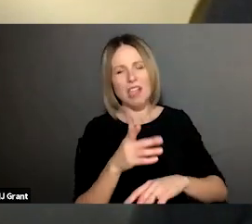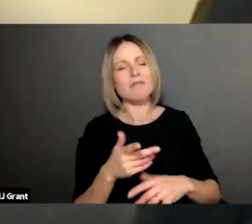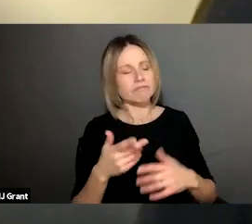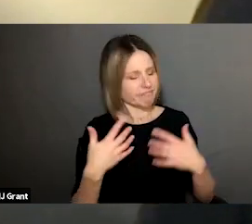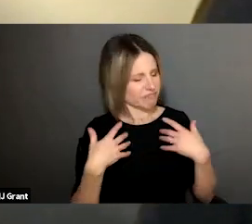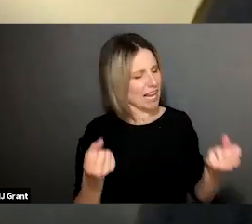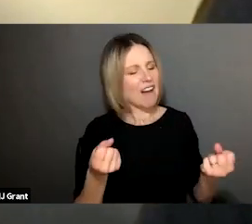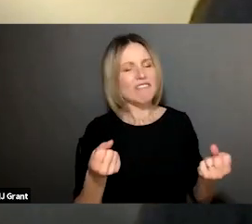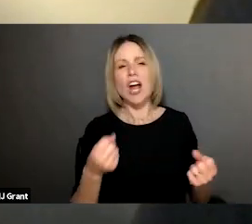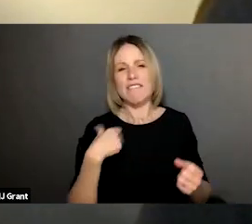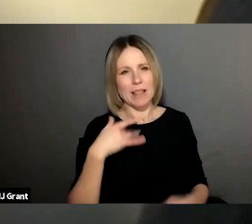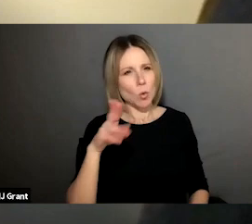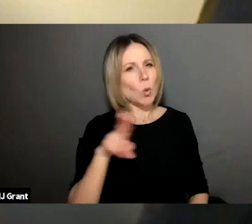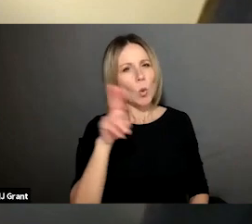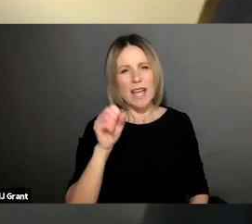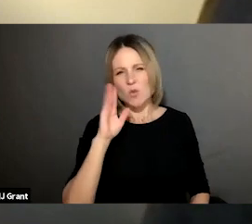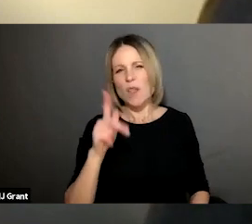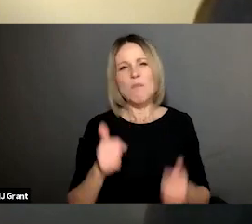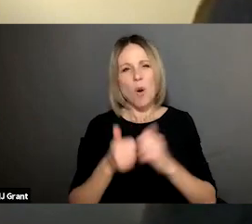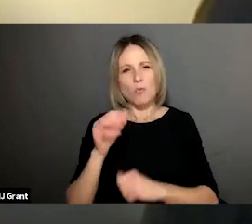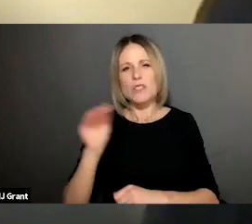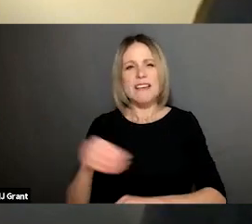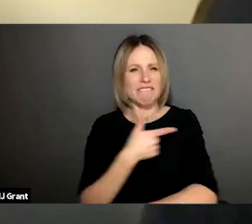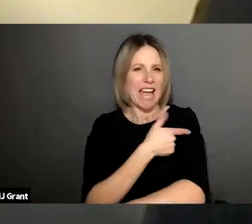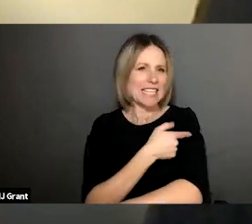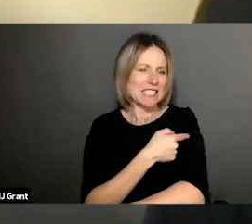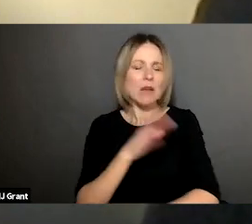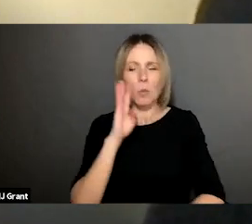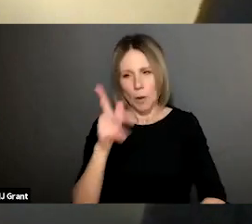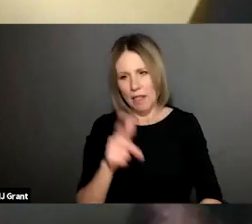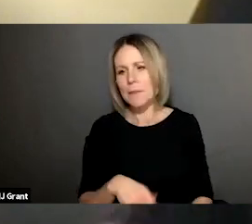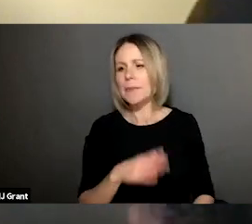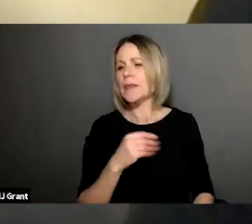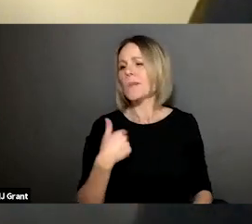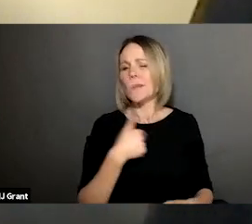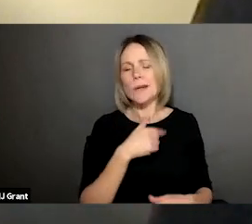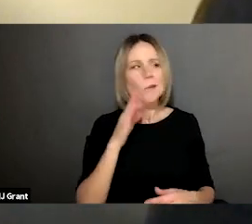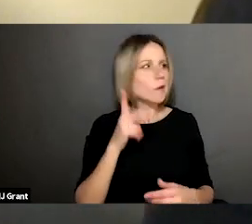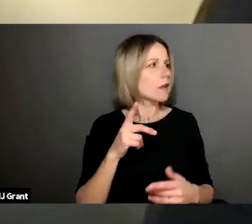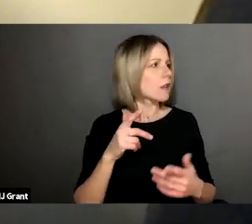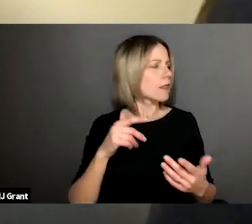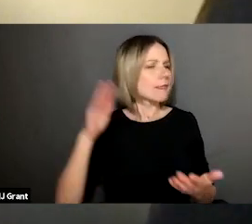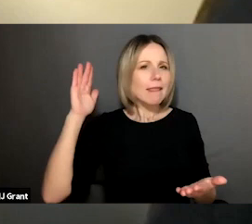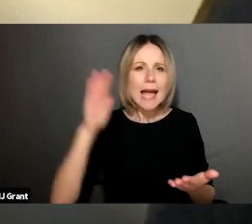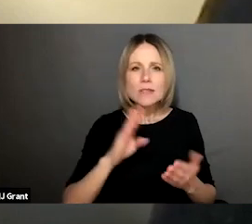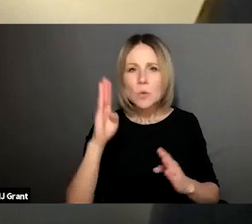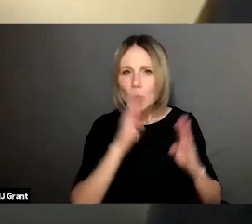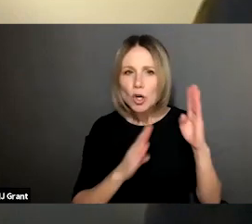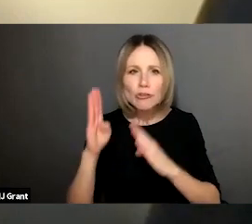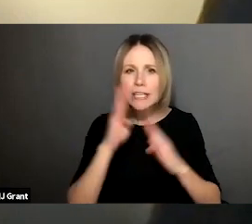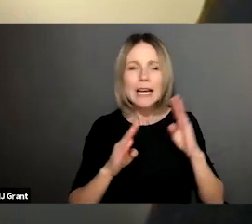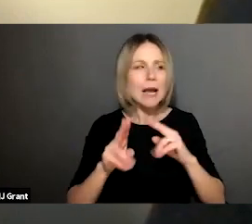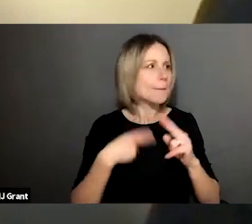to have overcome to some degree the worries that we have about being close to